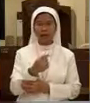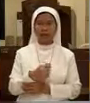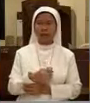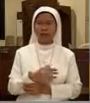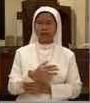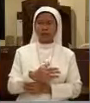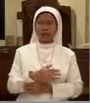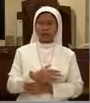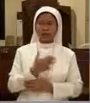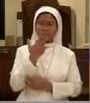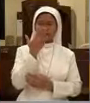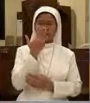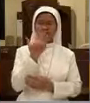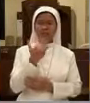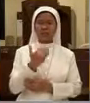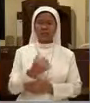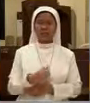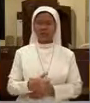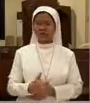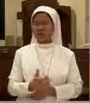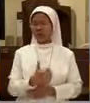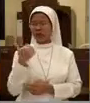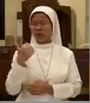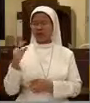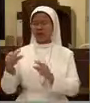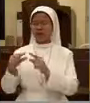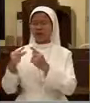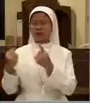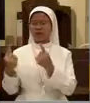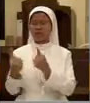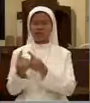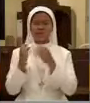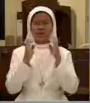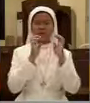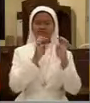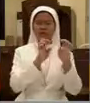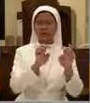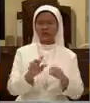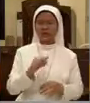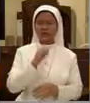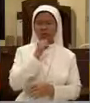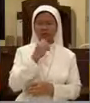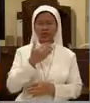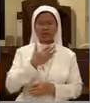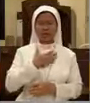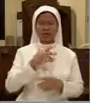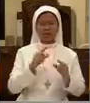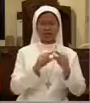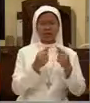ang nag-evangelize sa kanila itong grupong ito, ah, hindi ako, ah. Eh kang